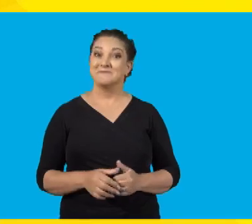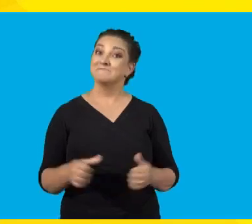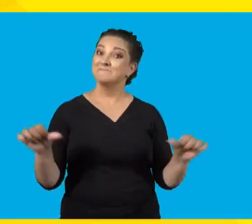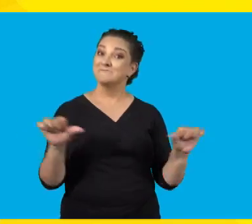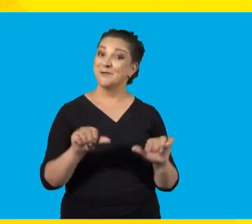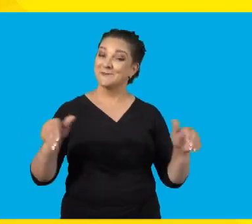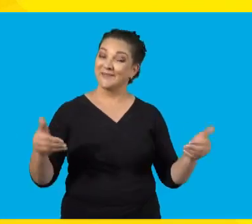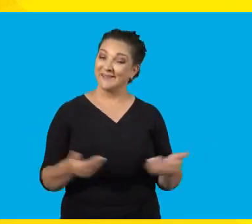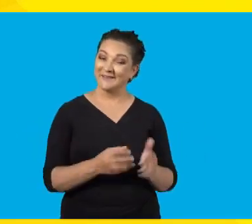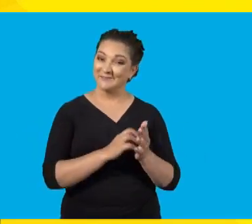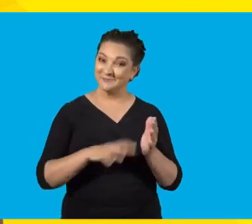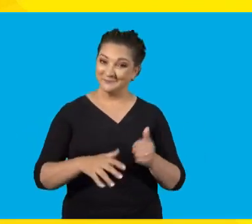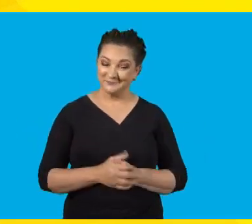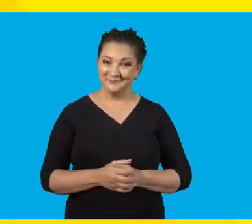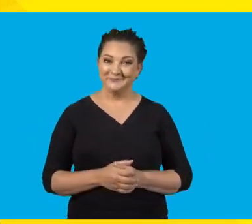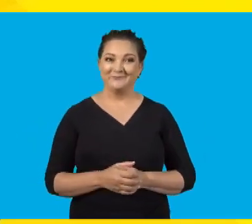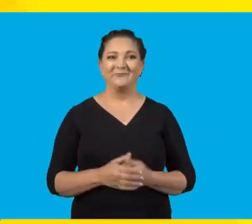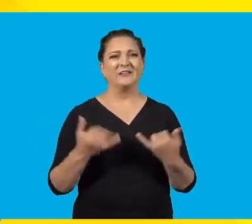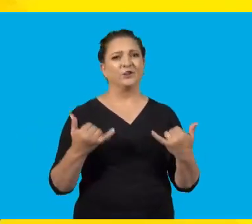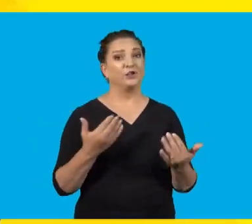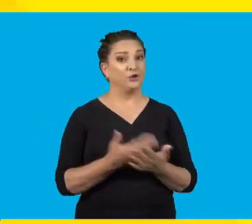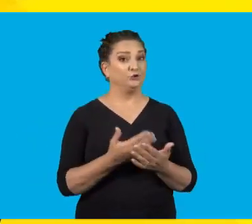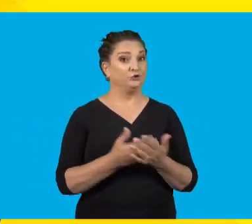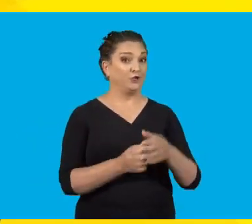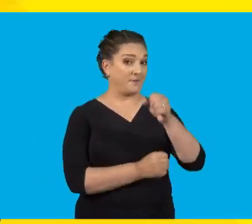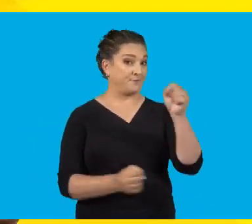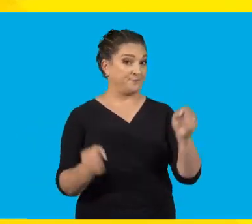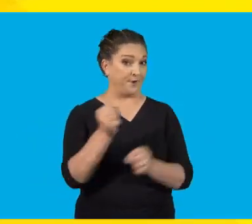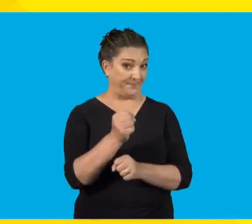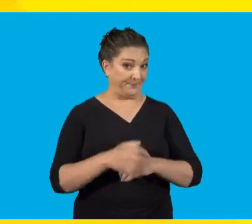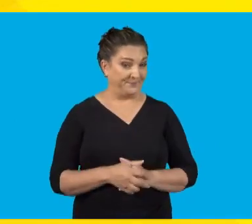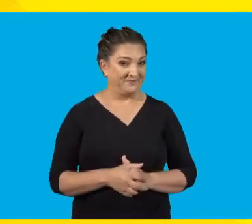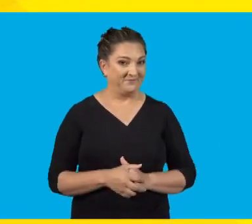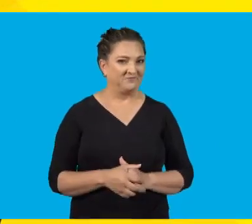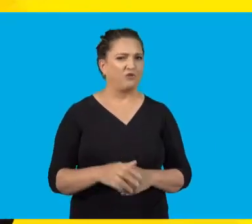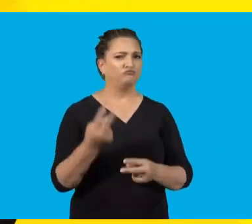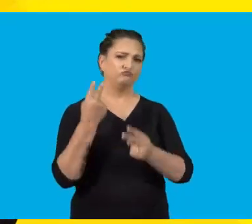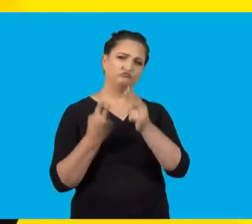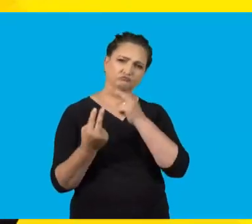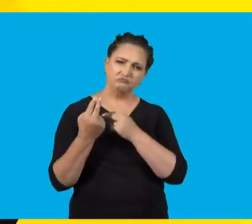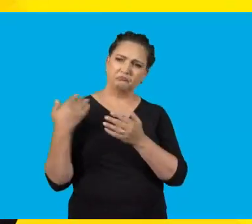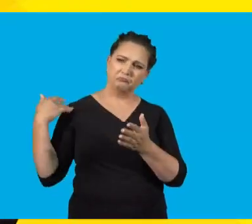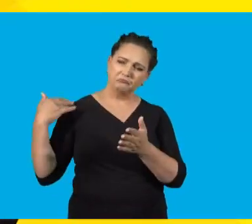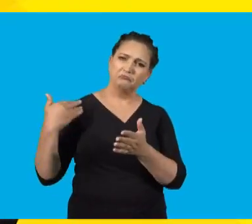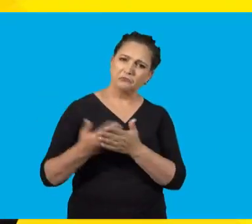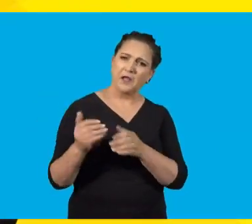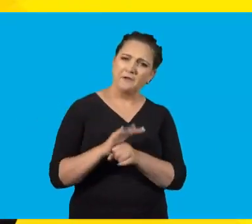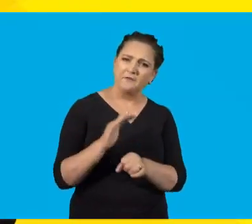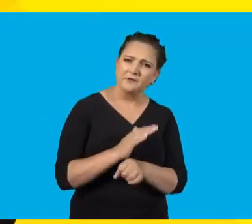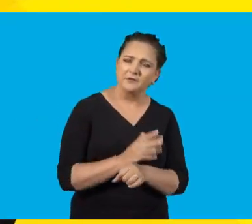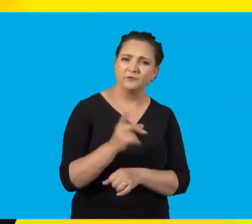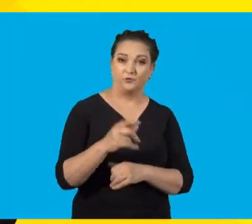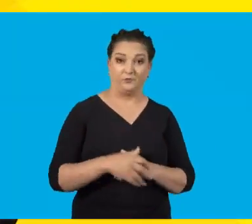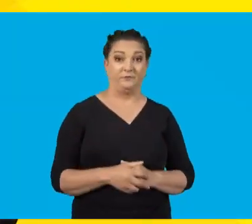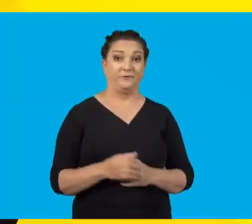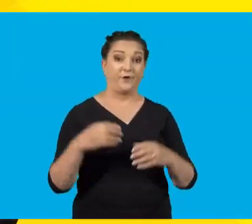Learners, welcome back. We will now be wrapping up our session and reviewing what we've covered, all right? So remember,